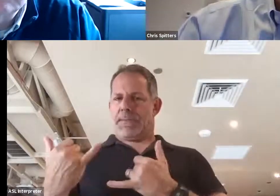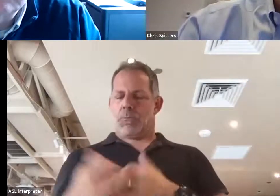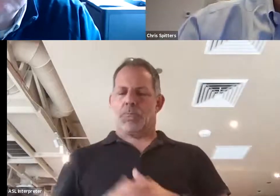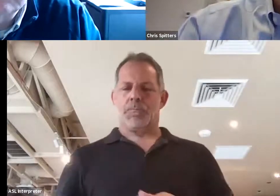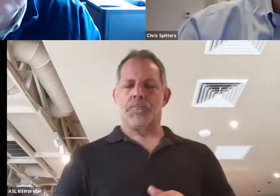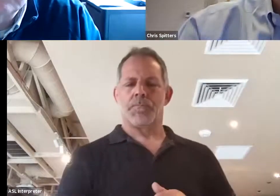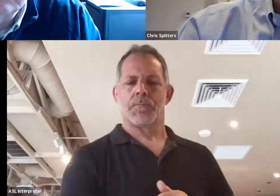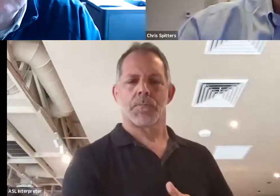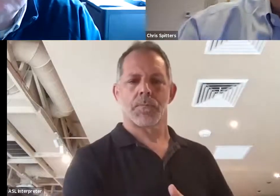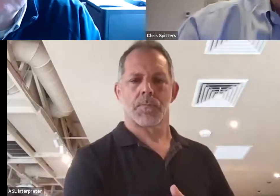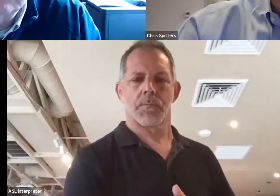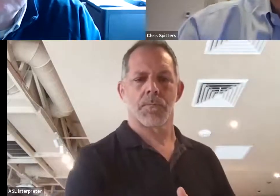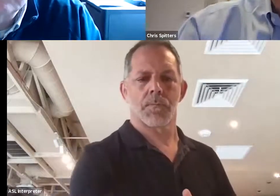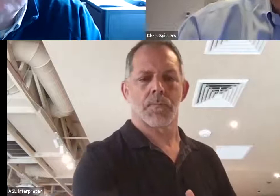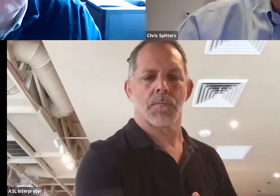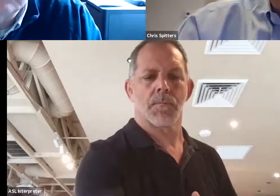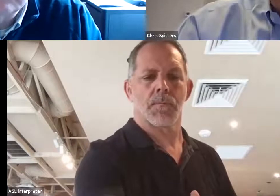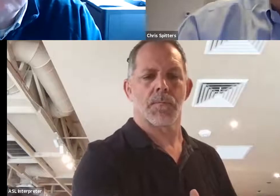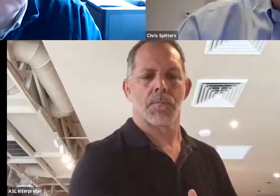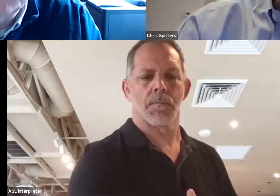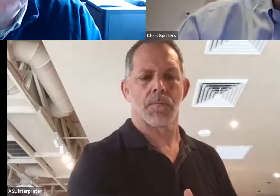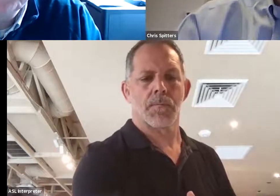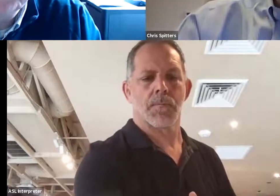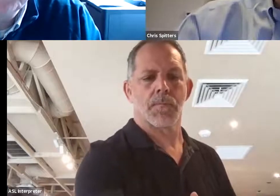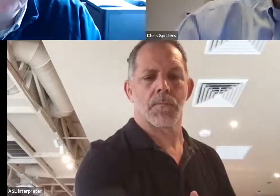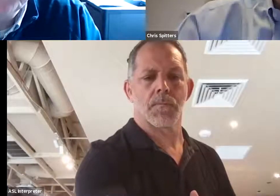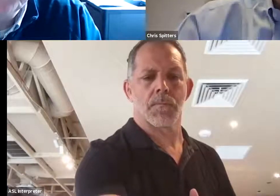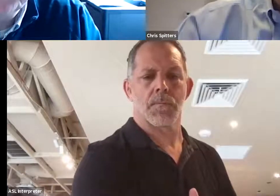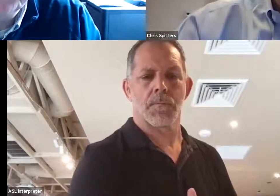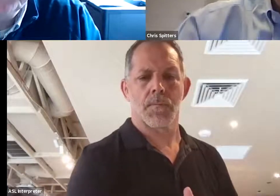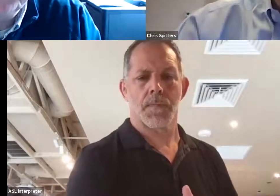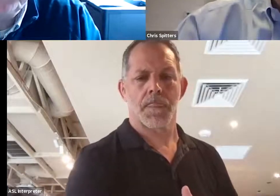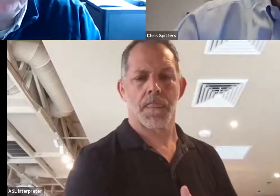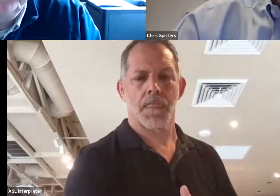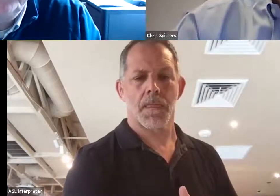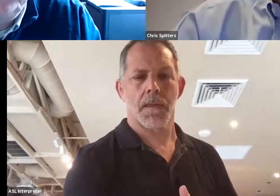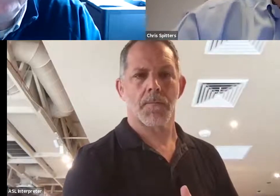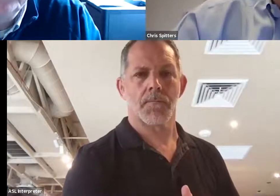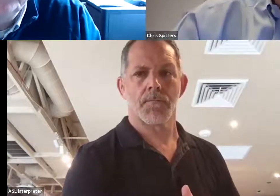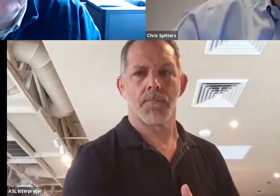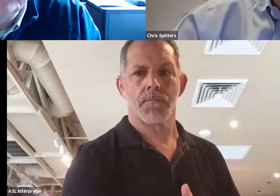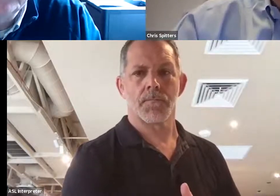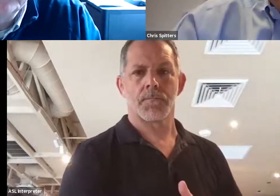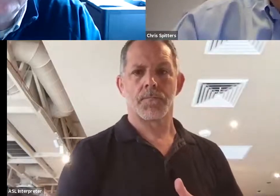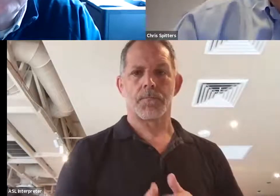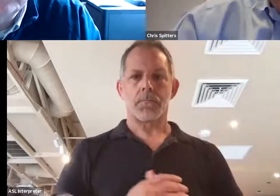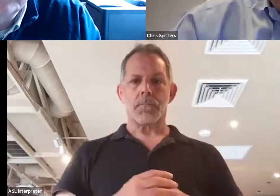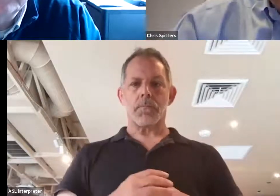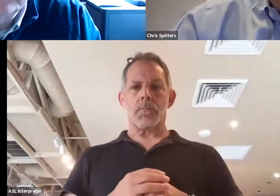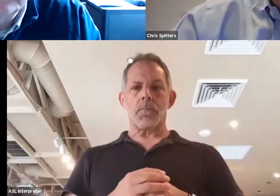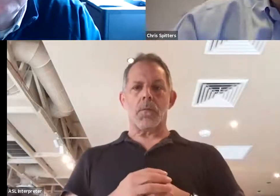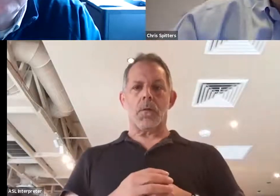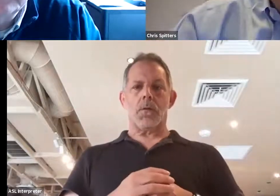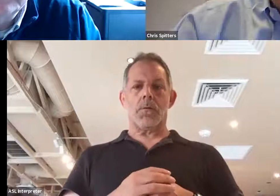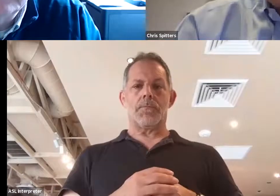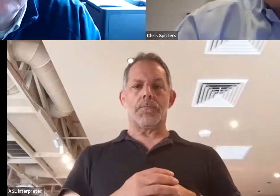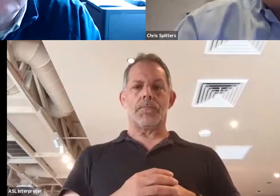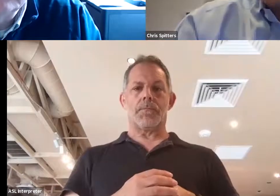is discouraged. So we're not getting reports of that. When we ask about it, I can't tell you whether that's true or